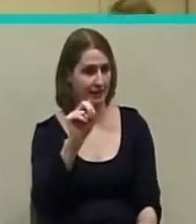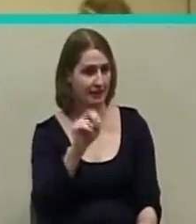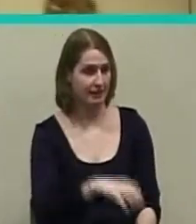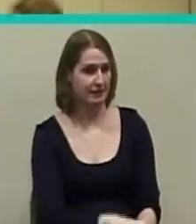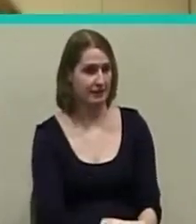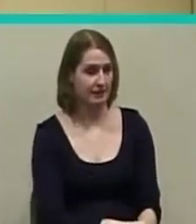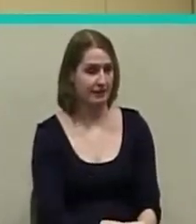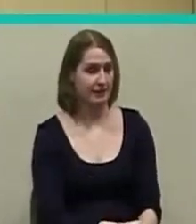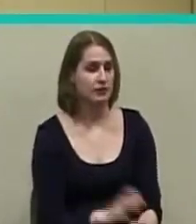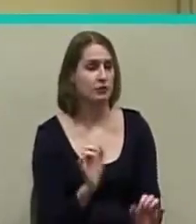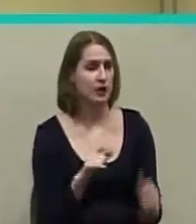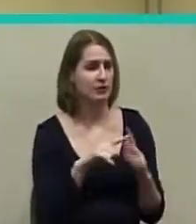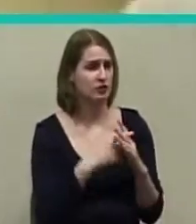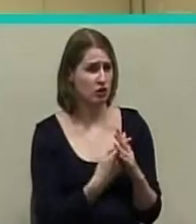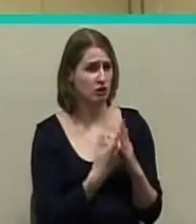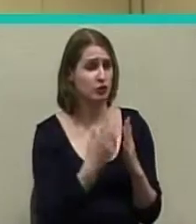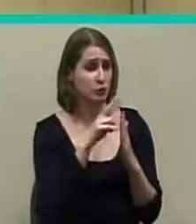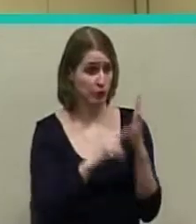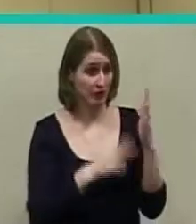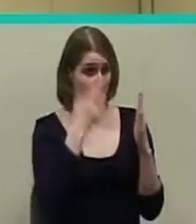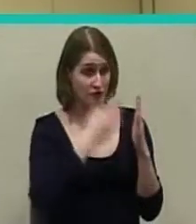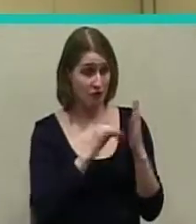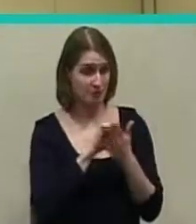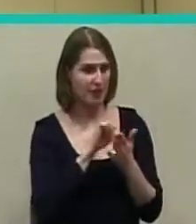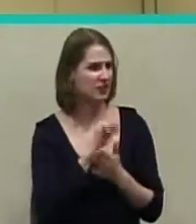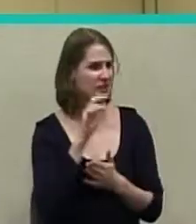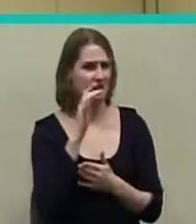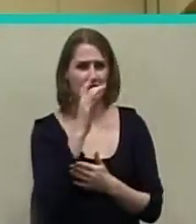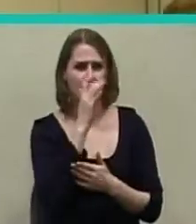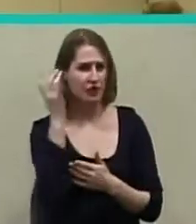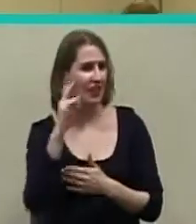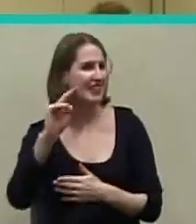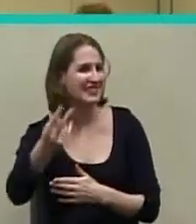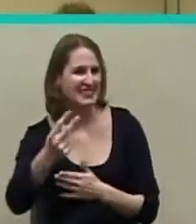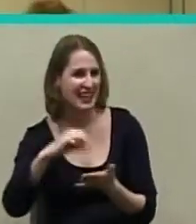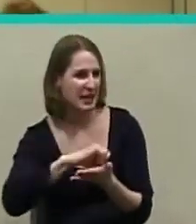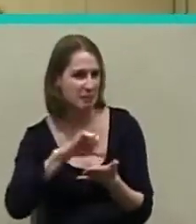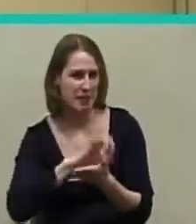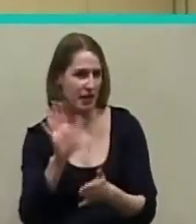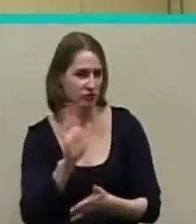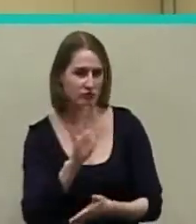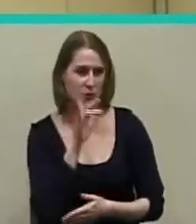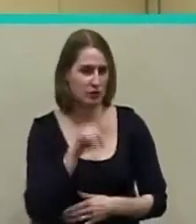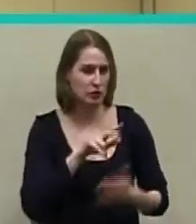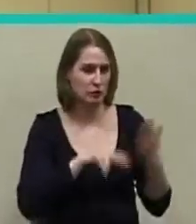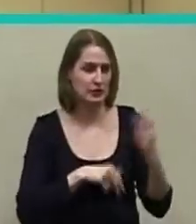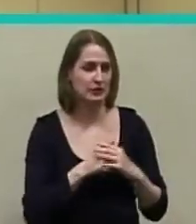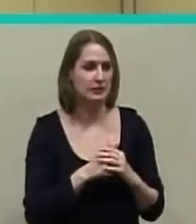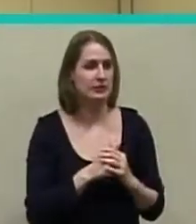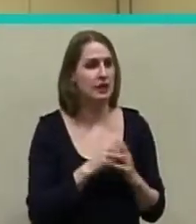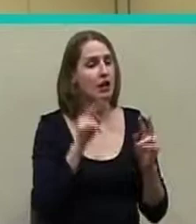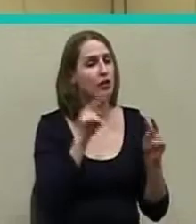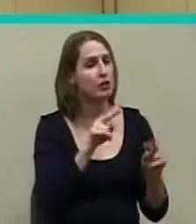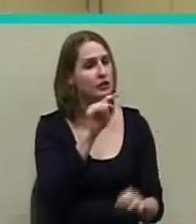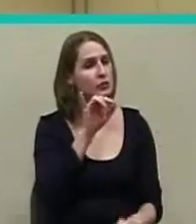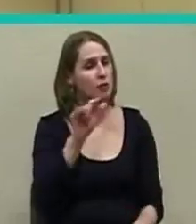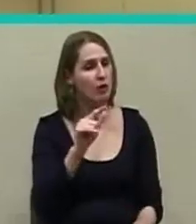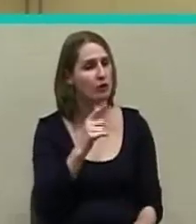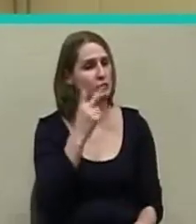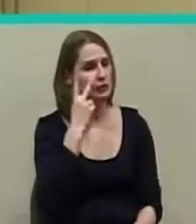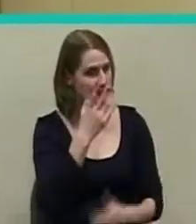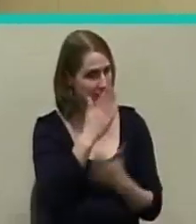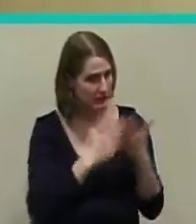And you can start to read the front page, forget the second page, that's just an introduction to this tool. Then you're going to look at the tool. You're going to see some of the kinds